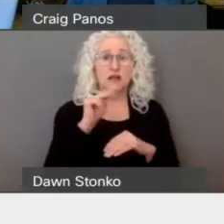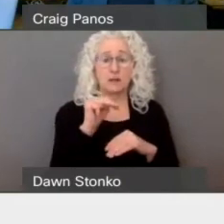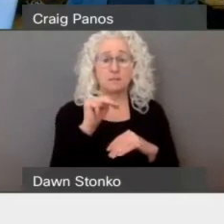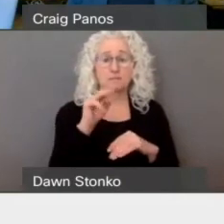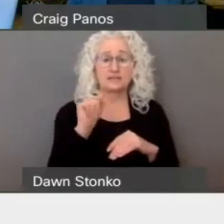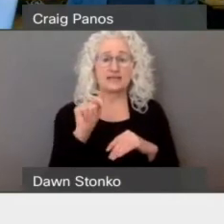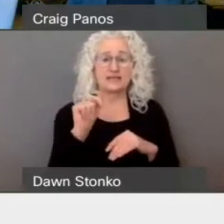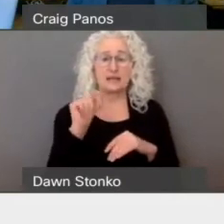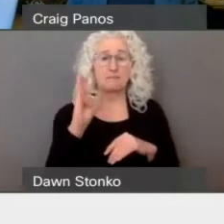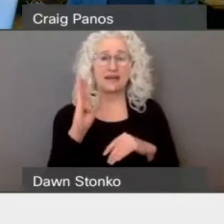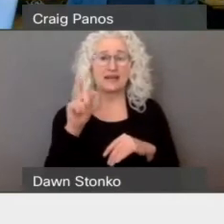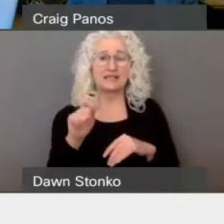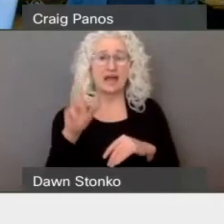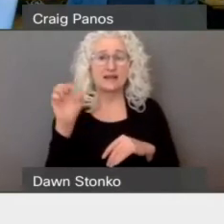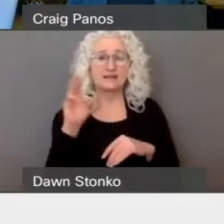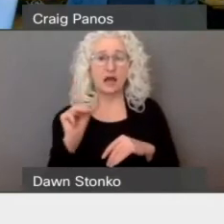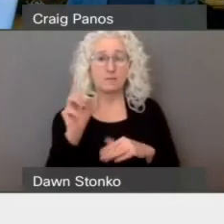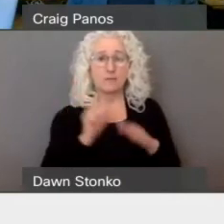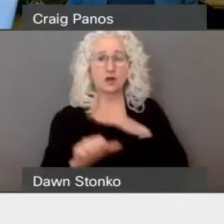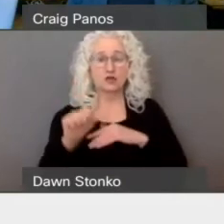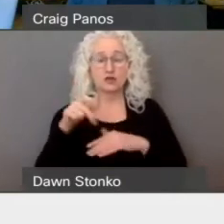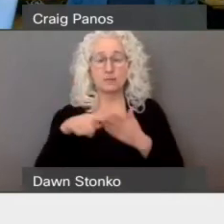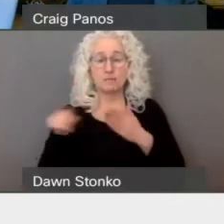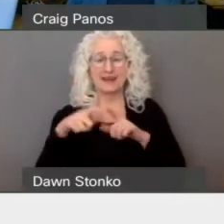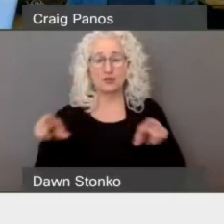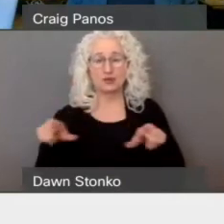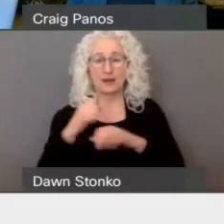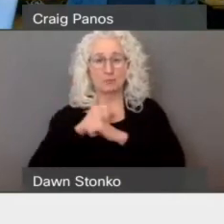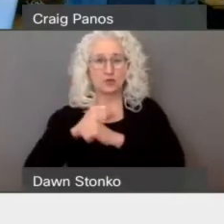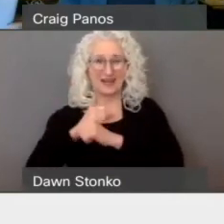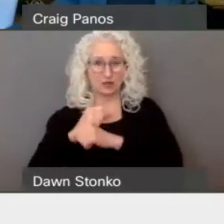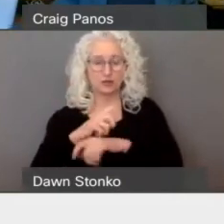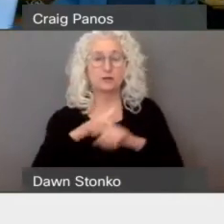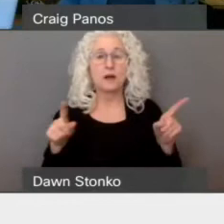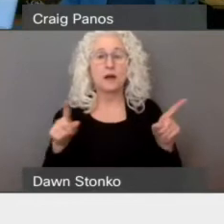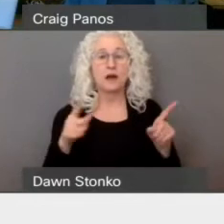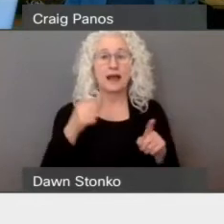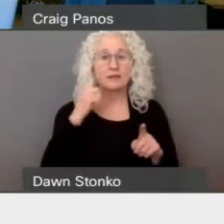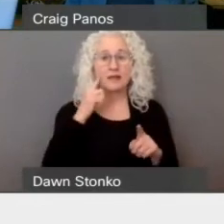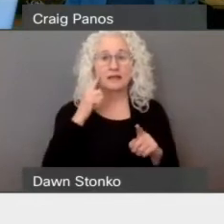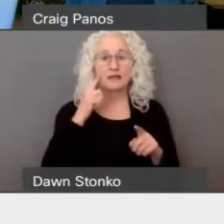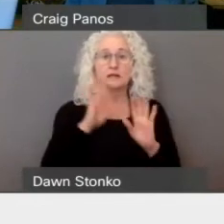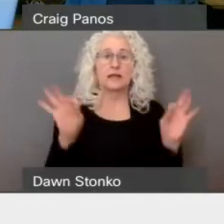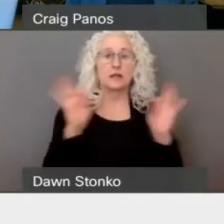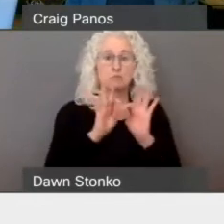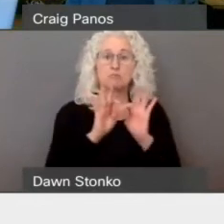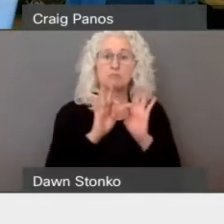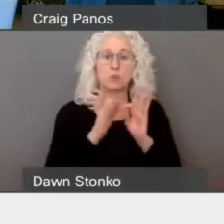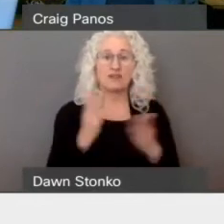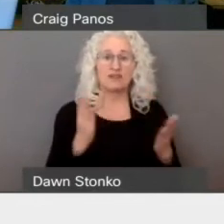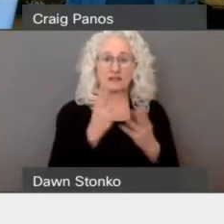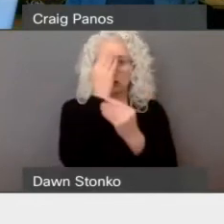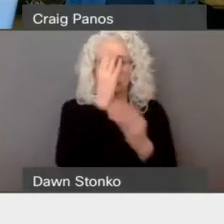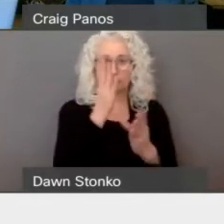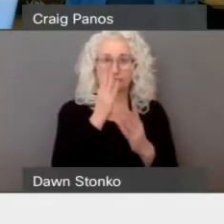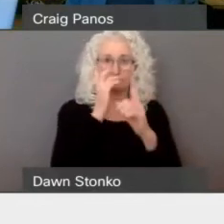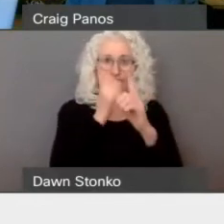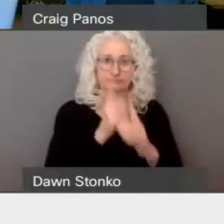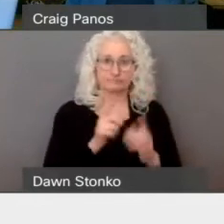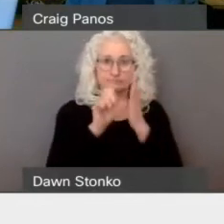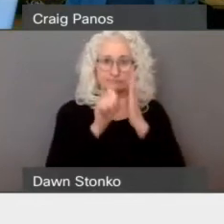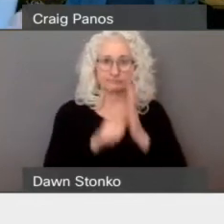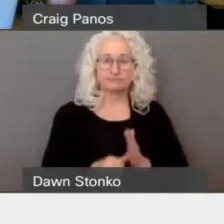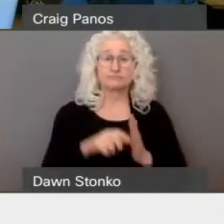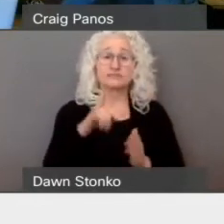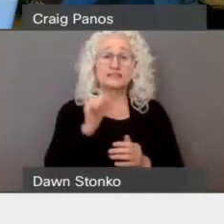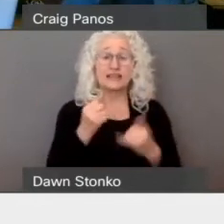mtb.com under the Paycheck Protection. But I think just important notes to drive home. Yes, there are some current